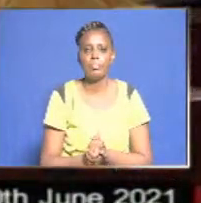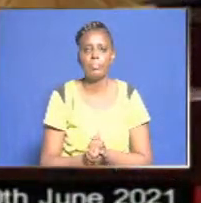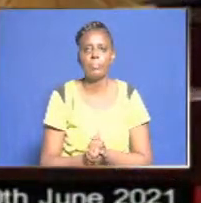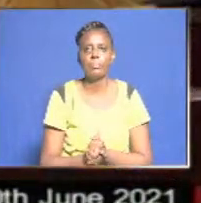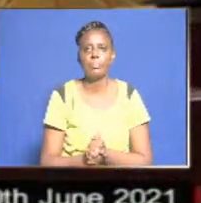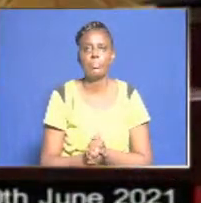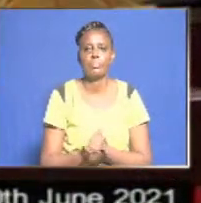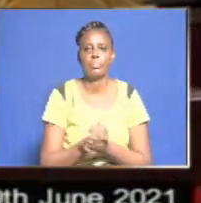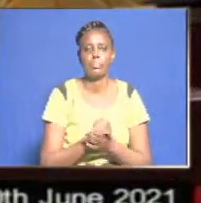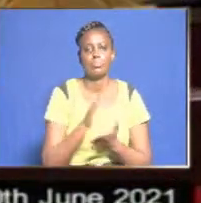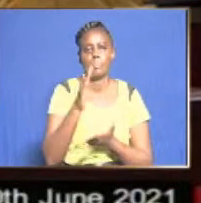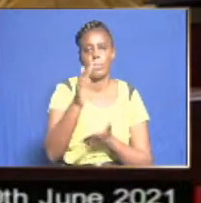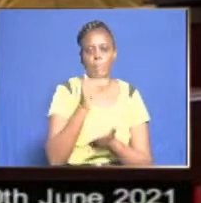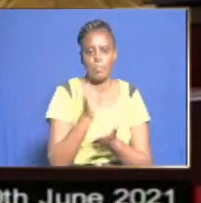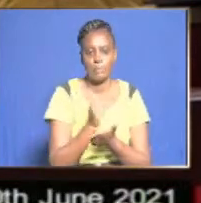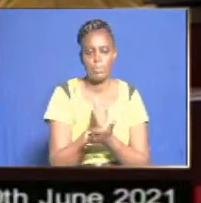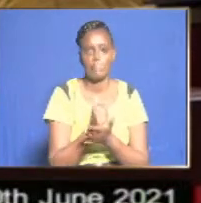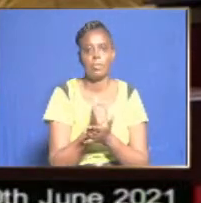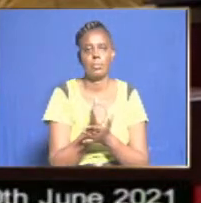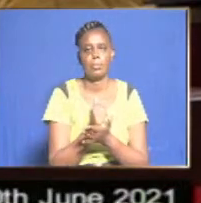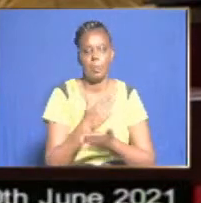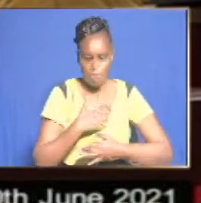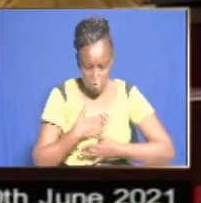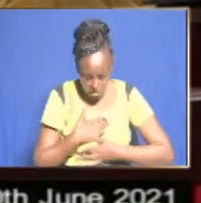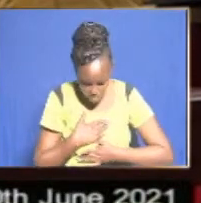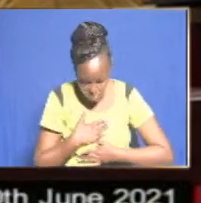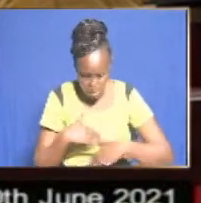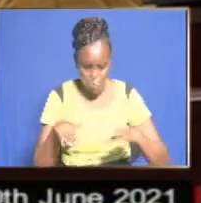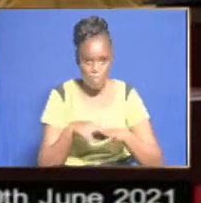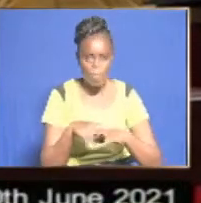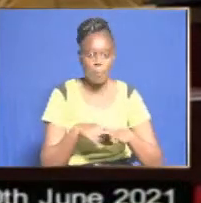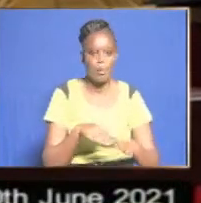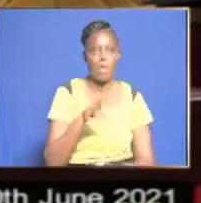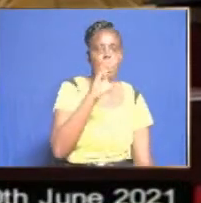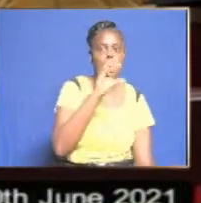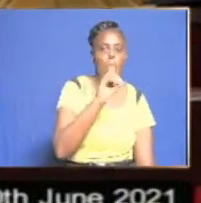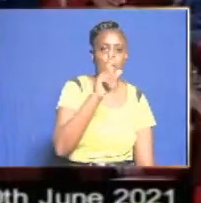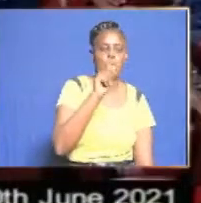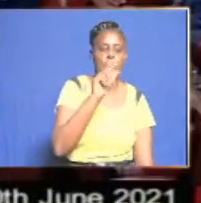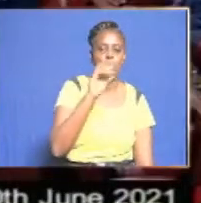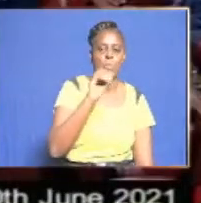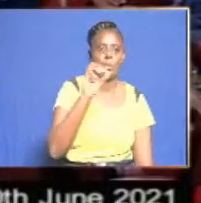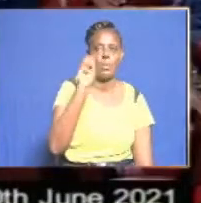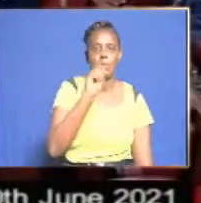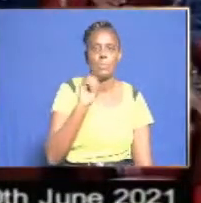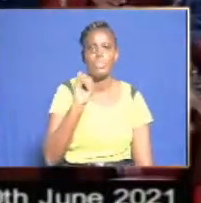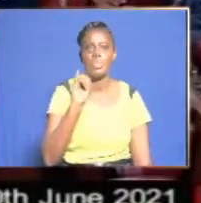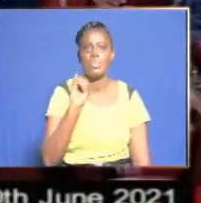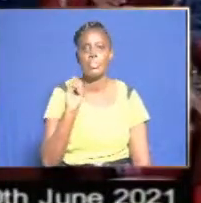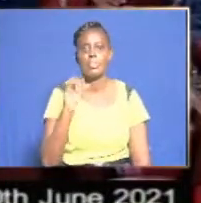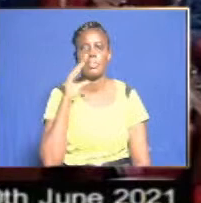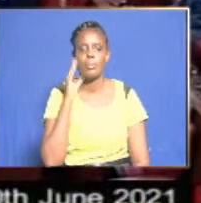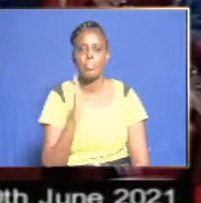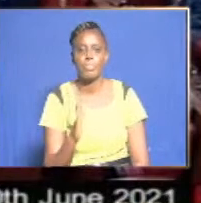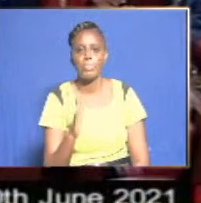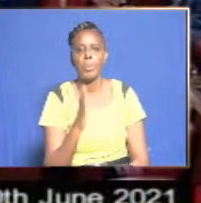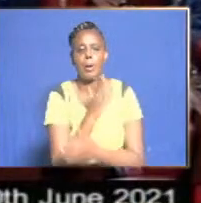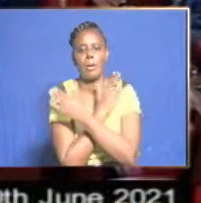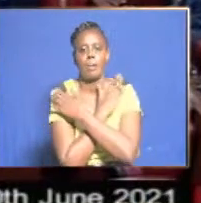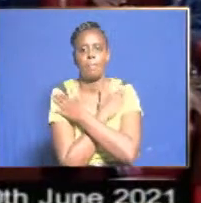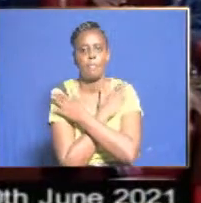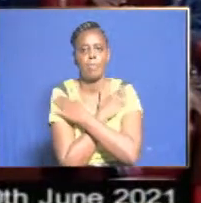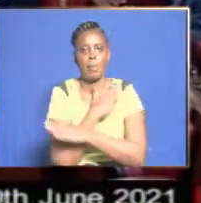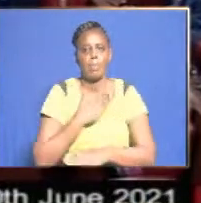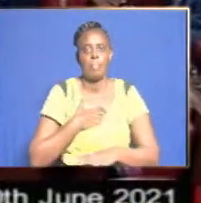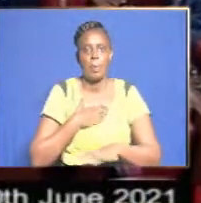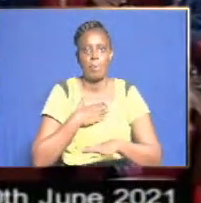Nominated Member Osotsi, you have an intervention. What is it about? Mr. Speaker, just like my good friend,